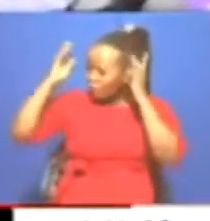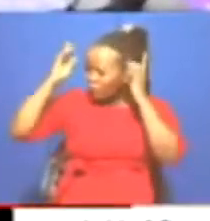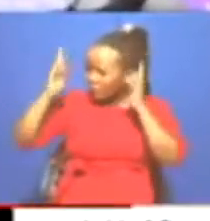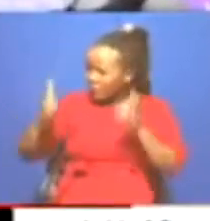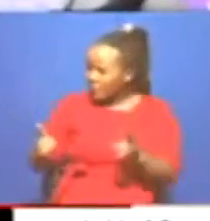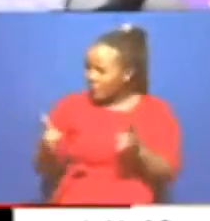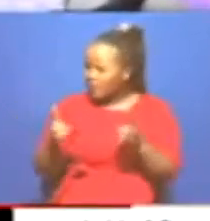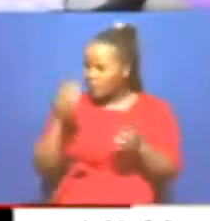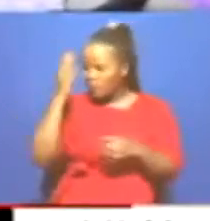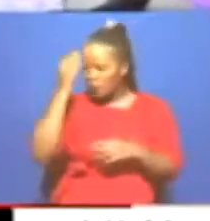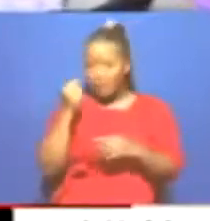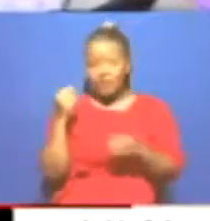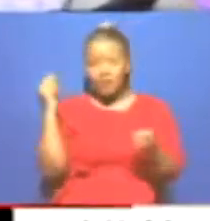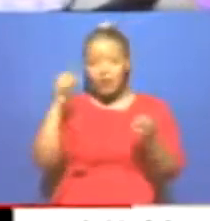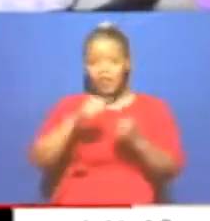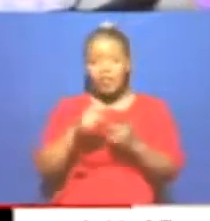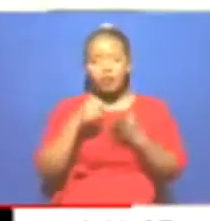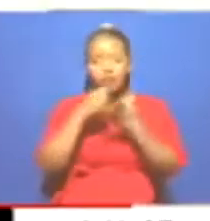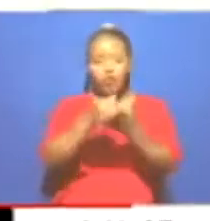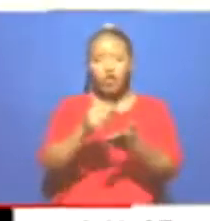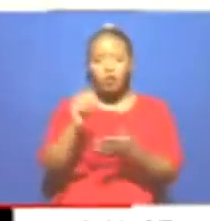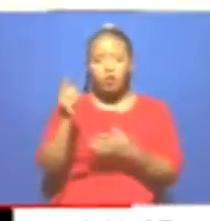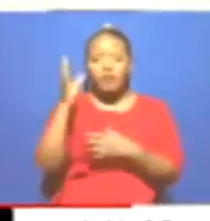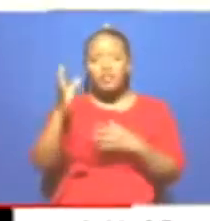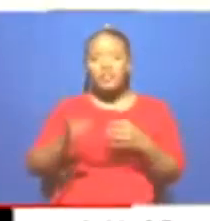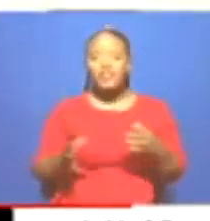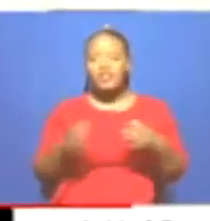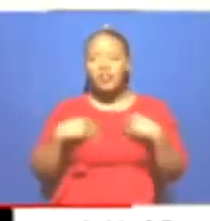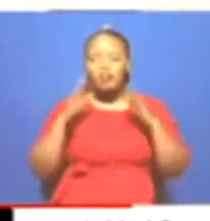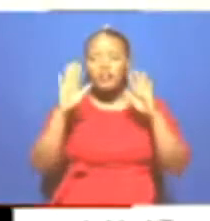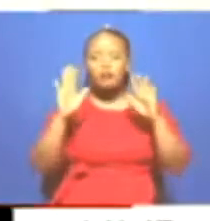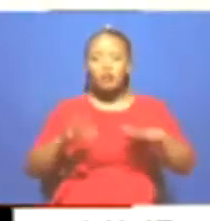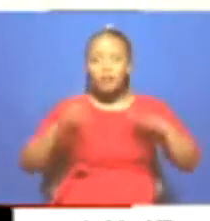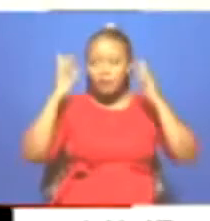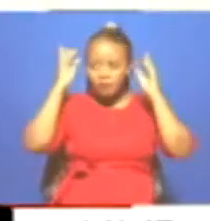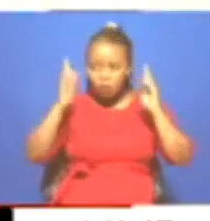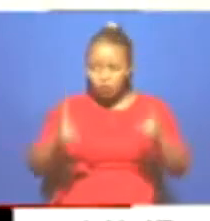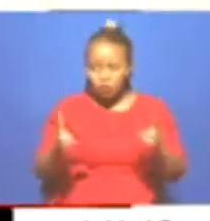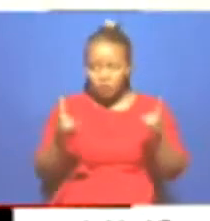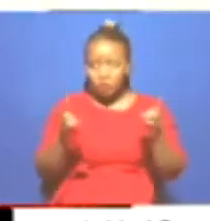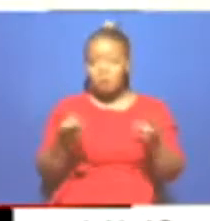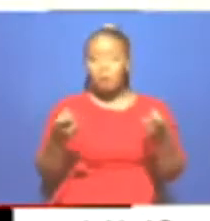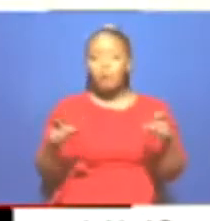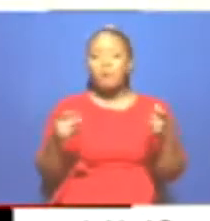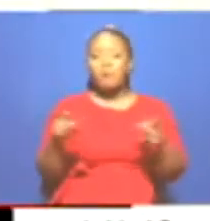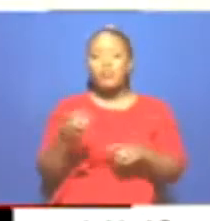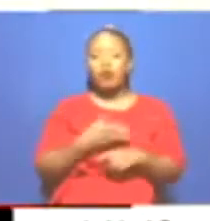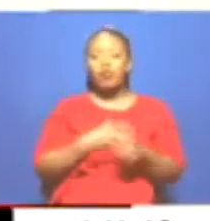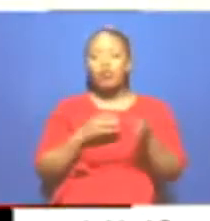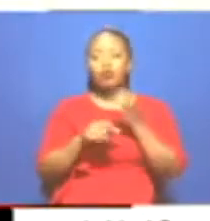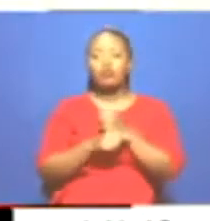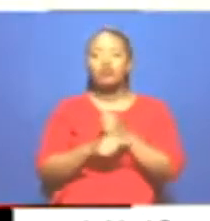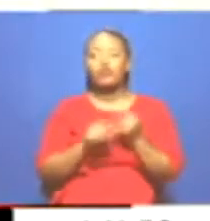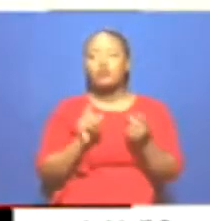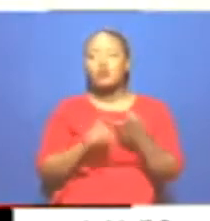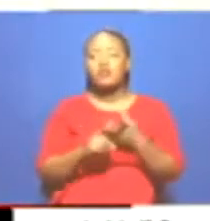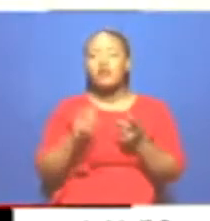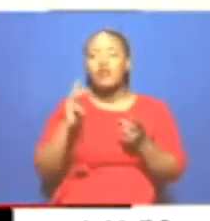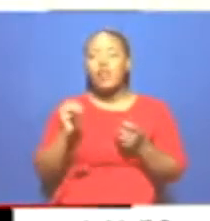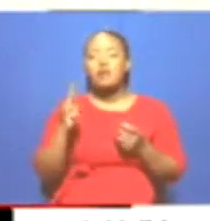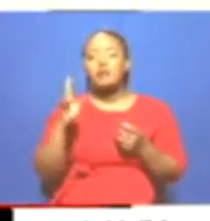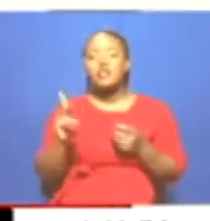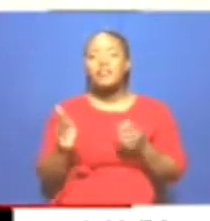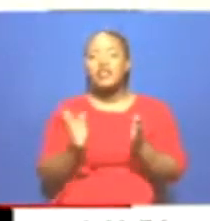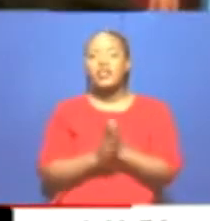to help Kenyans make that crucial decision, the Media Owners Association, Media Council of Kenya, and the Kenya Editors